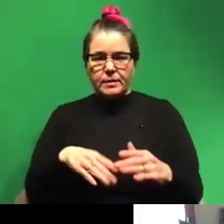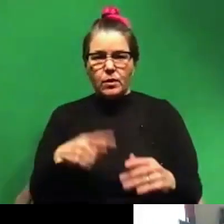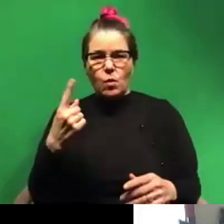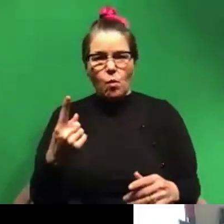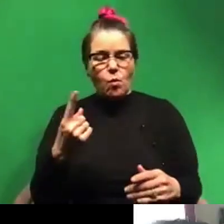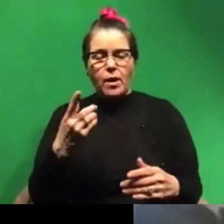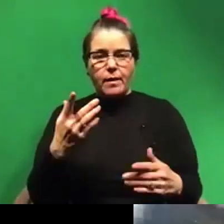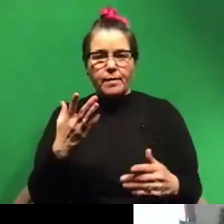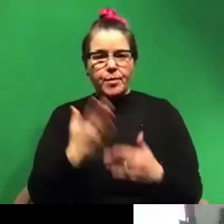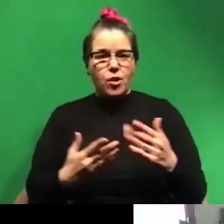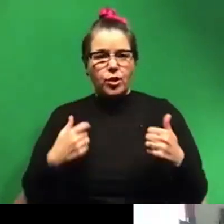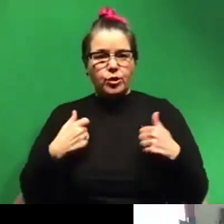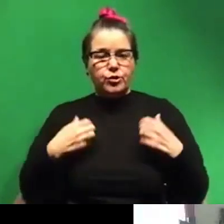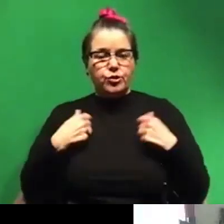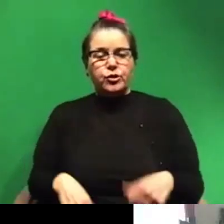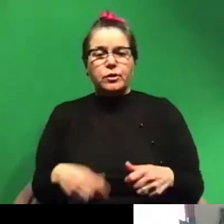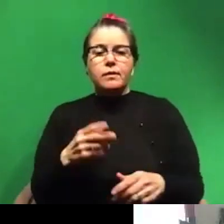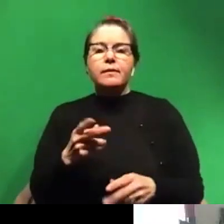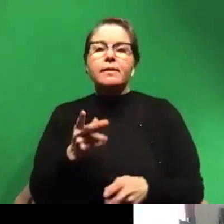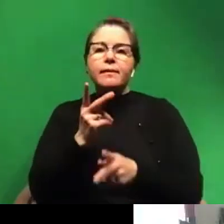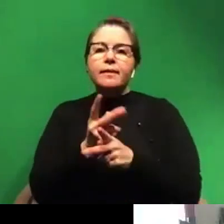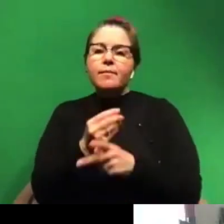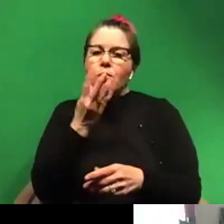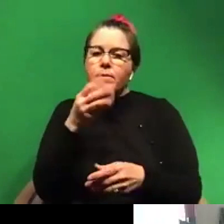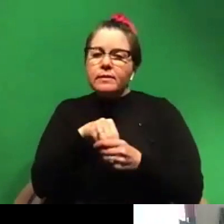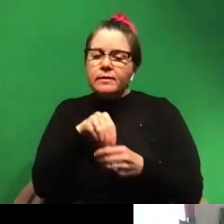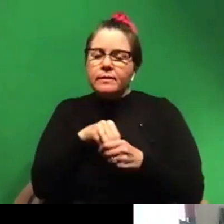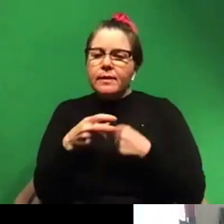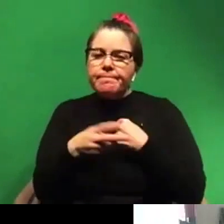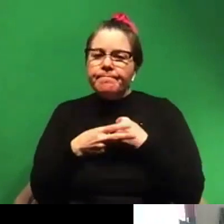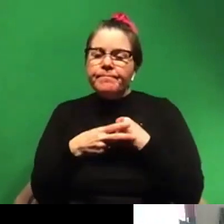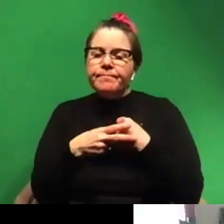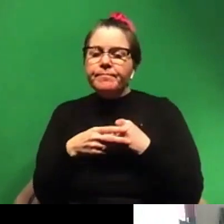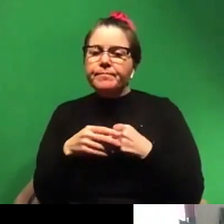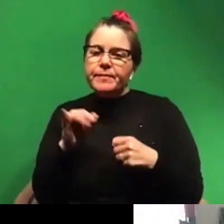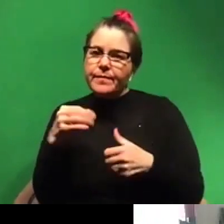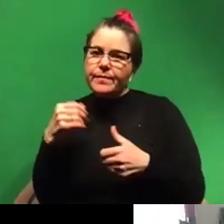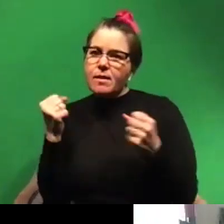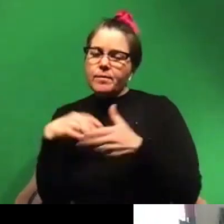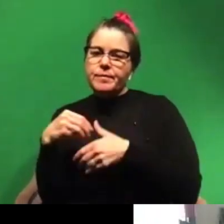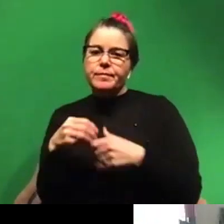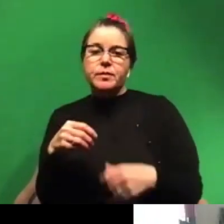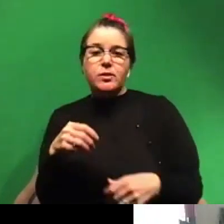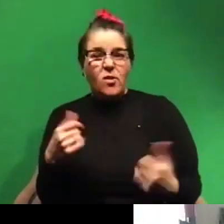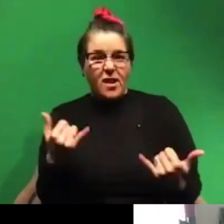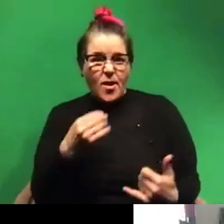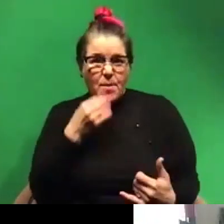shirt that helps retain warmth when it's cold out. So I'm actually really warm in this right now.